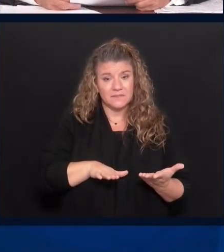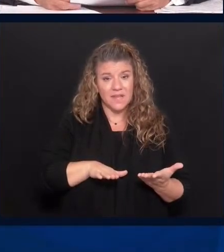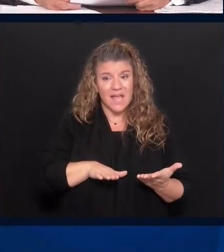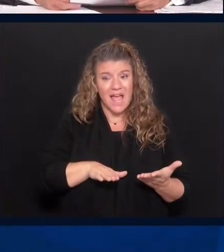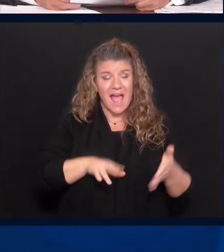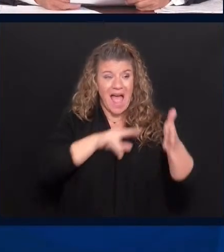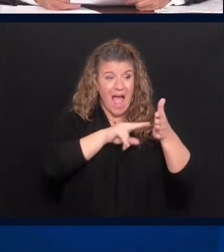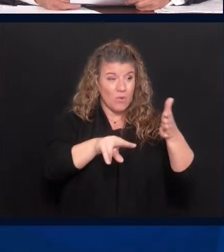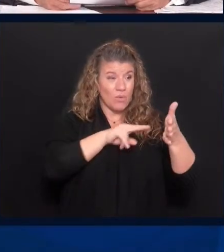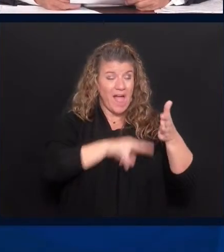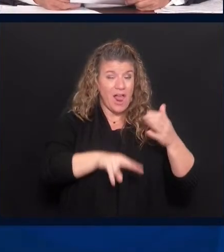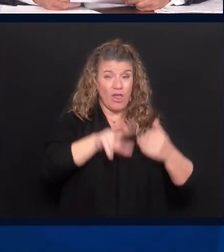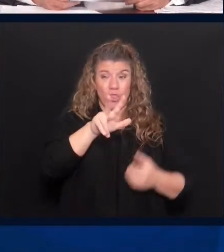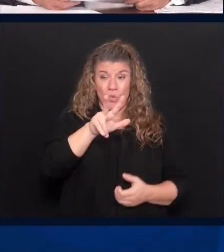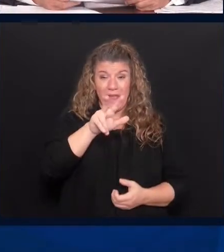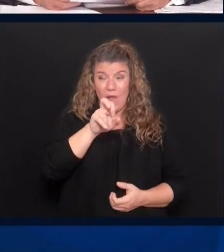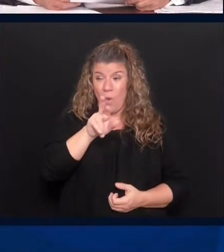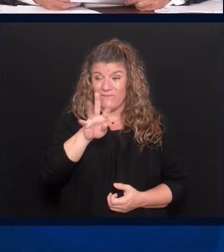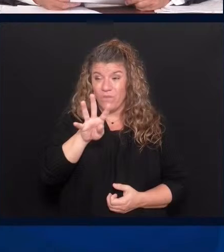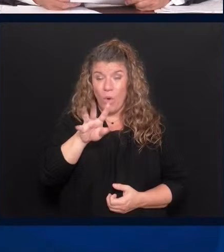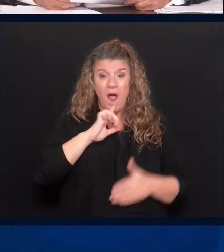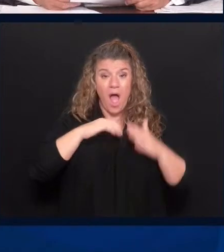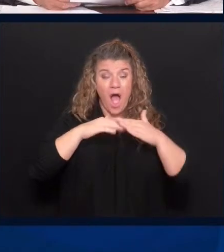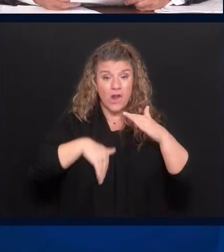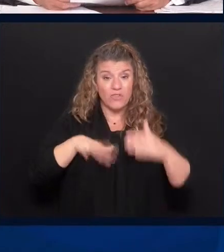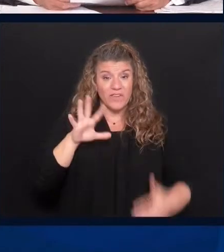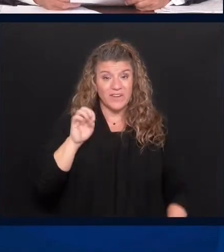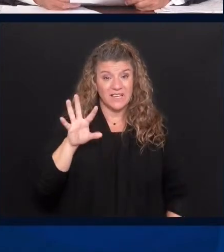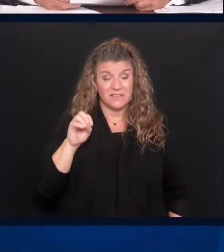read 3 or 4 that were under the age of 50.